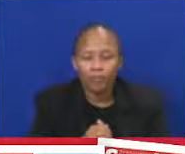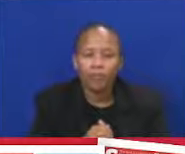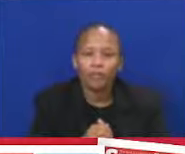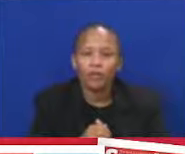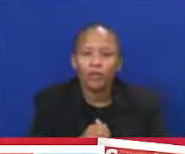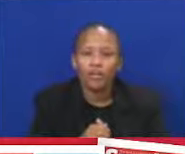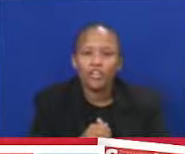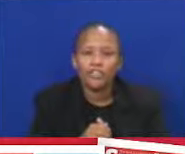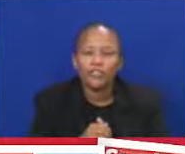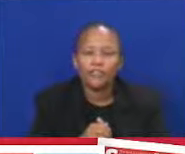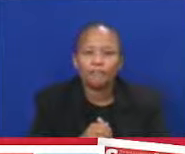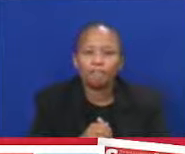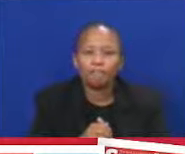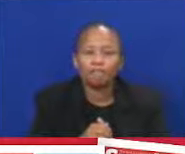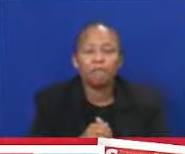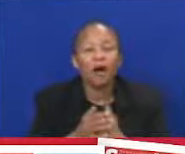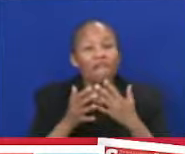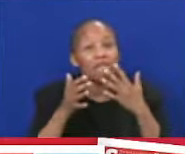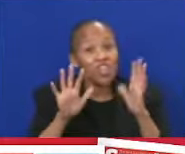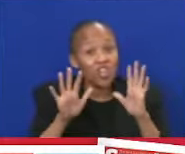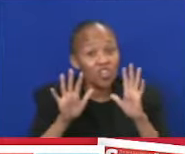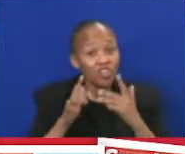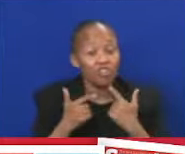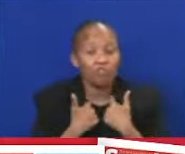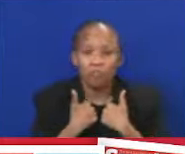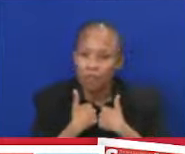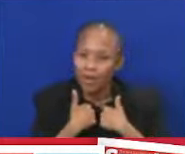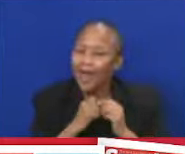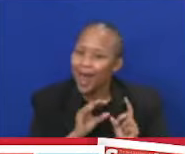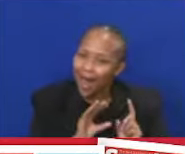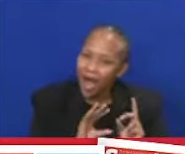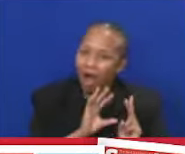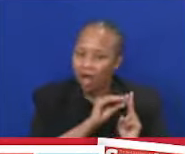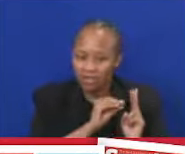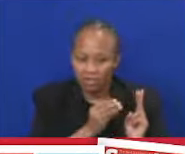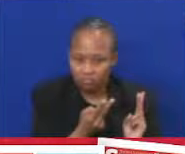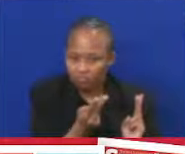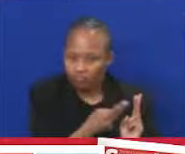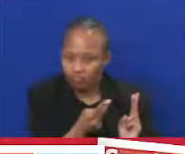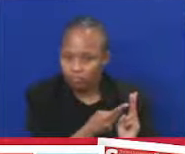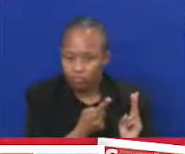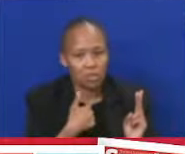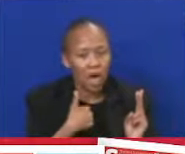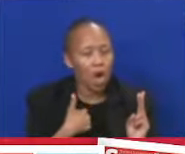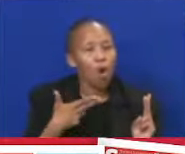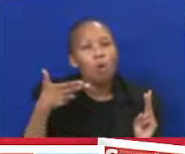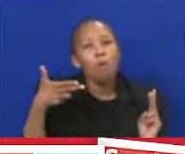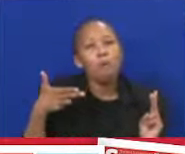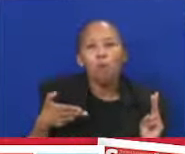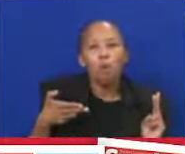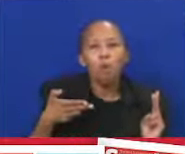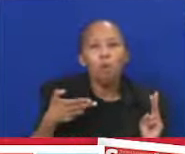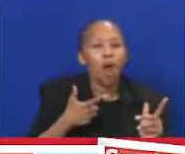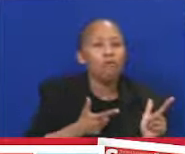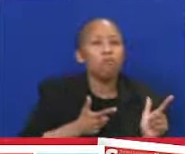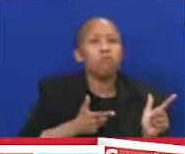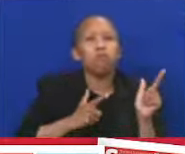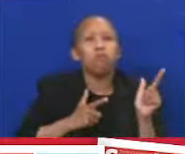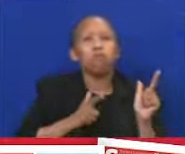asked them as to who the firearms belonged to, and they indicated